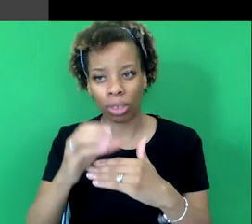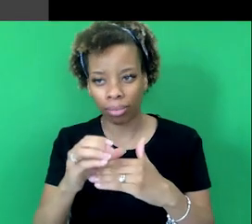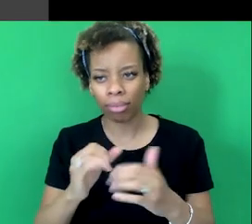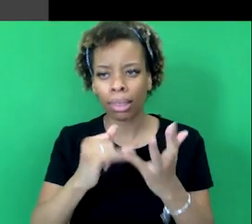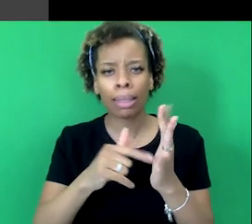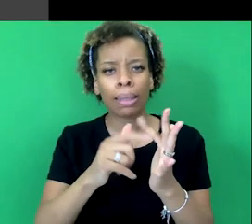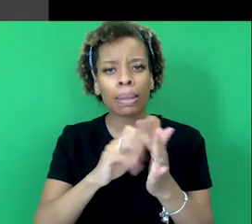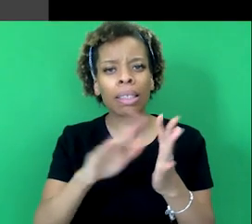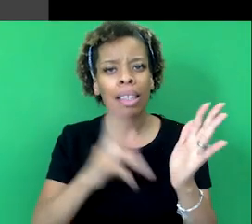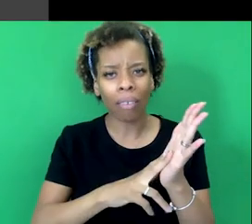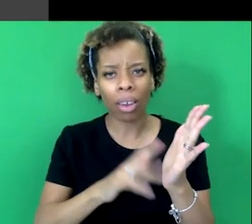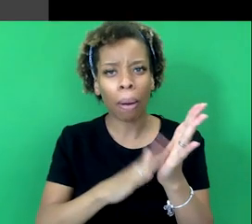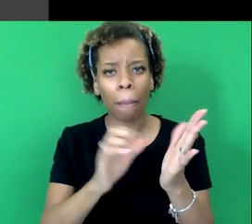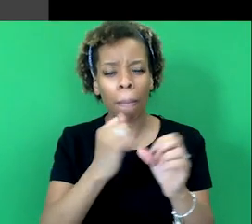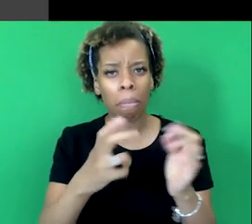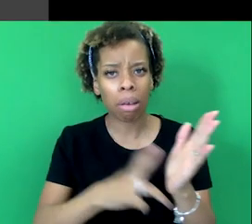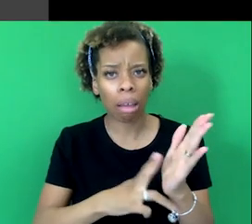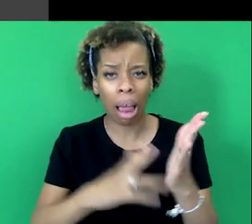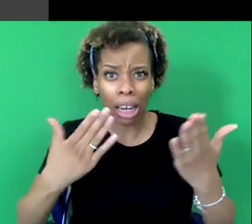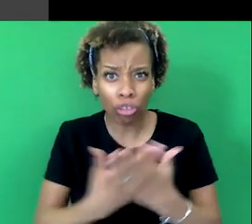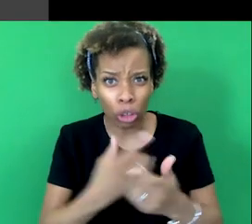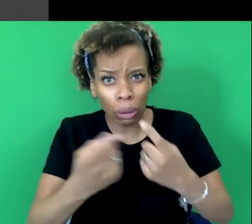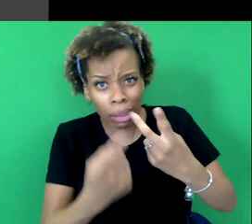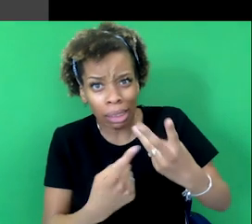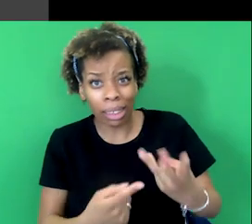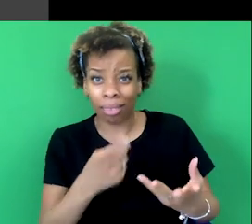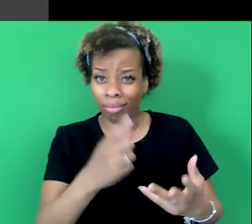if Stephen needs an introduction, but nevertheless.